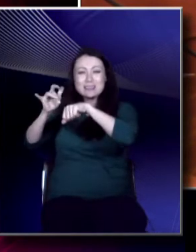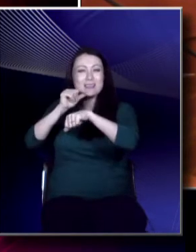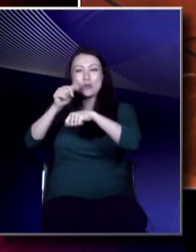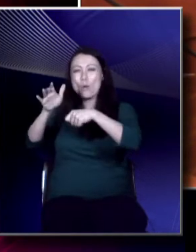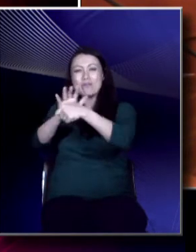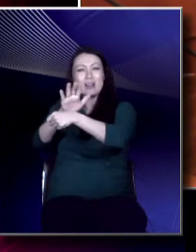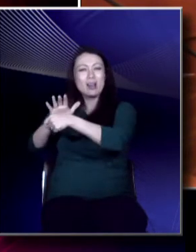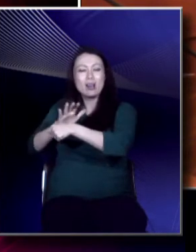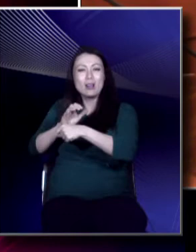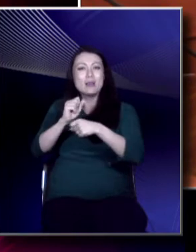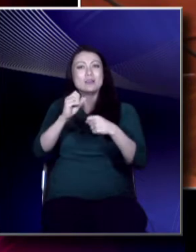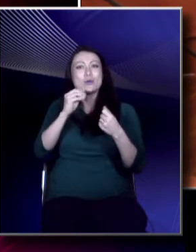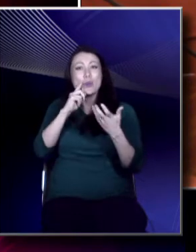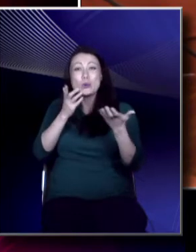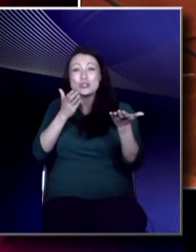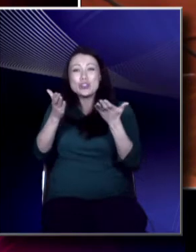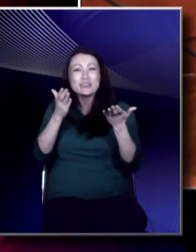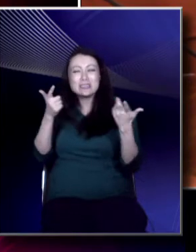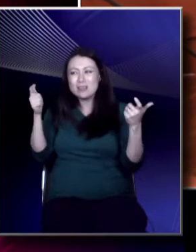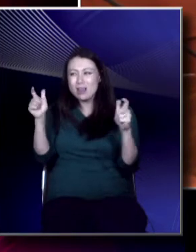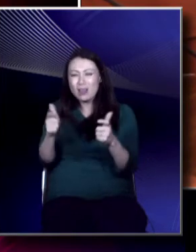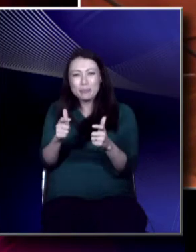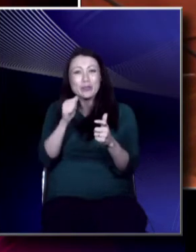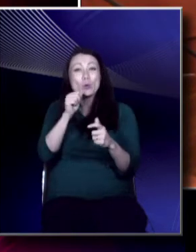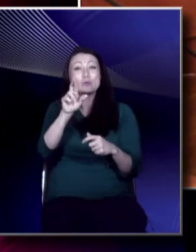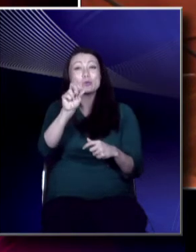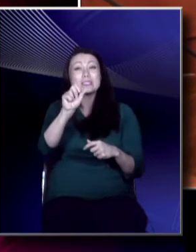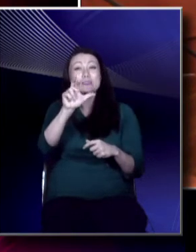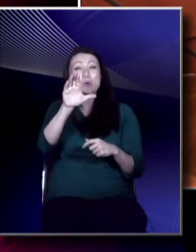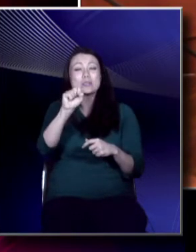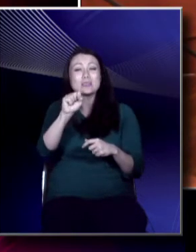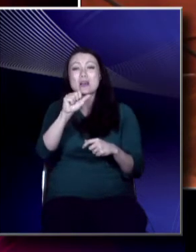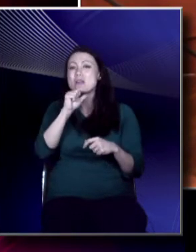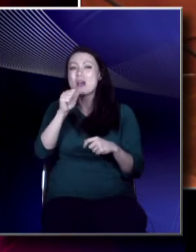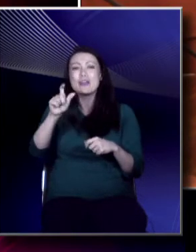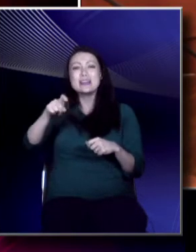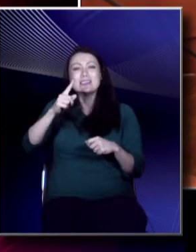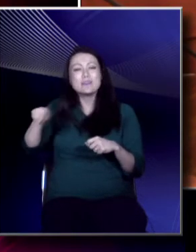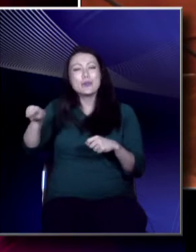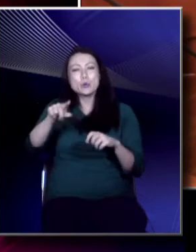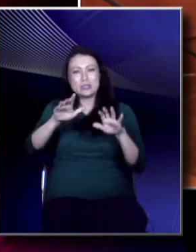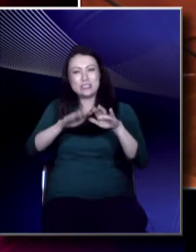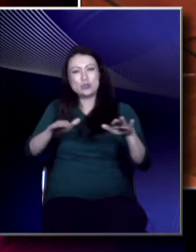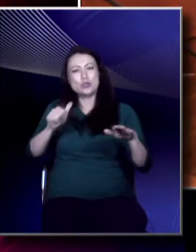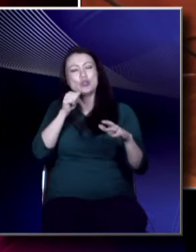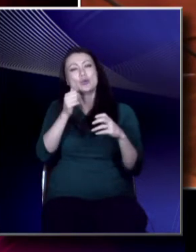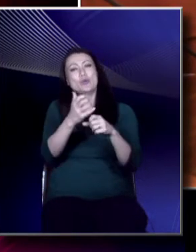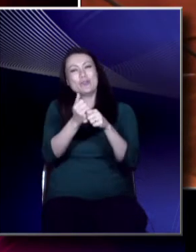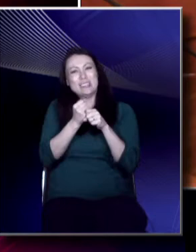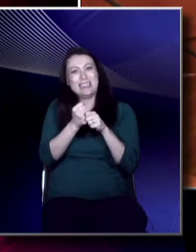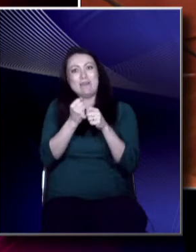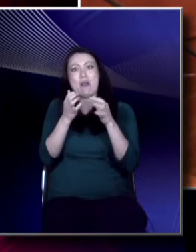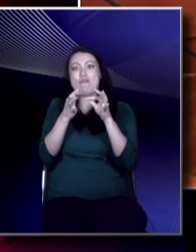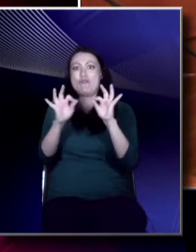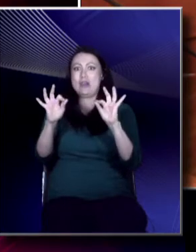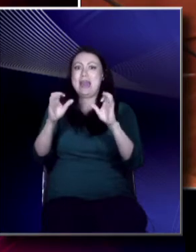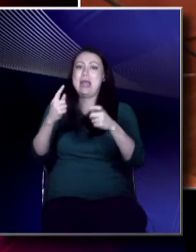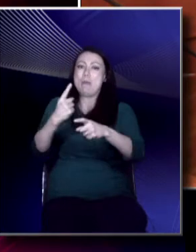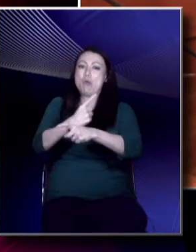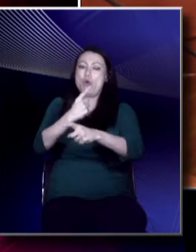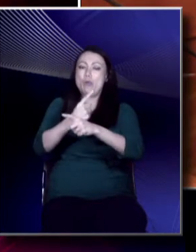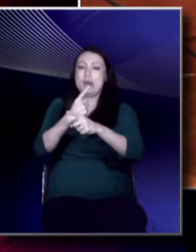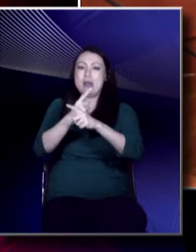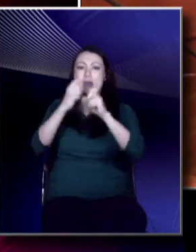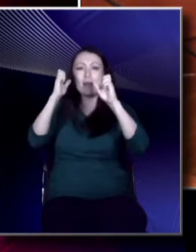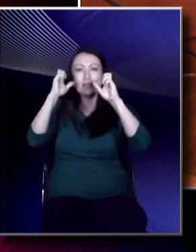being driven by the availability of ASDB resources rather than the needs of children to receive a free and appropriate public